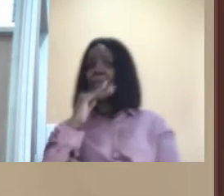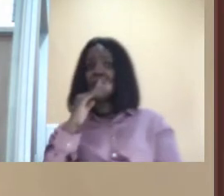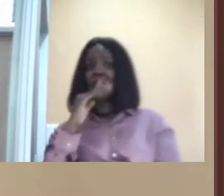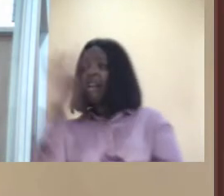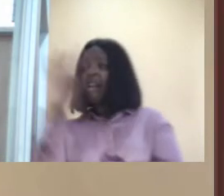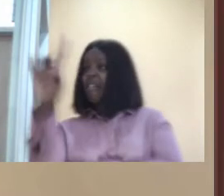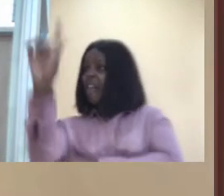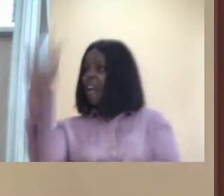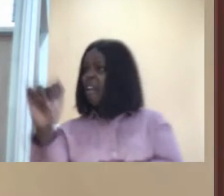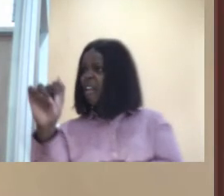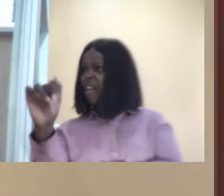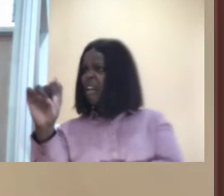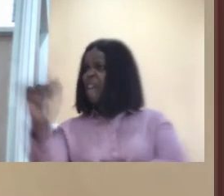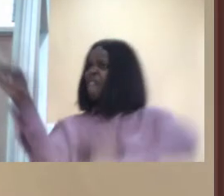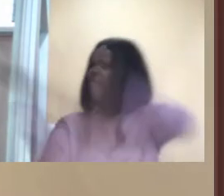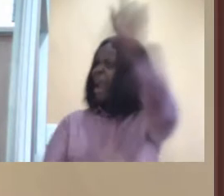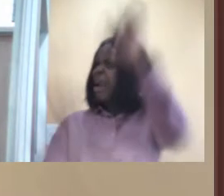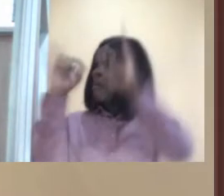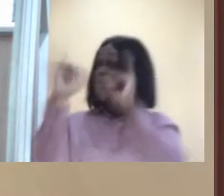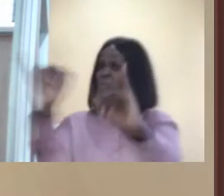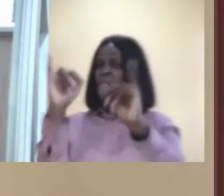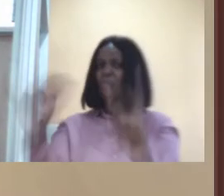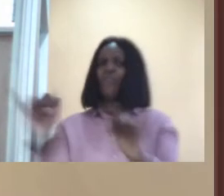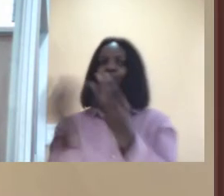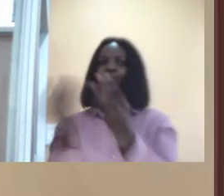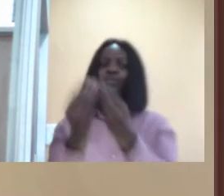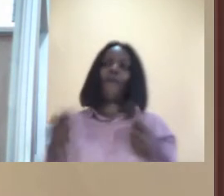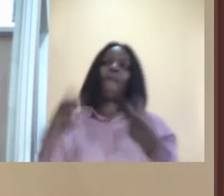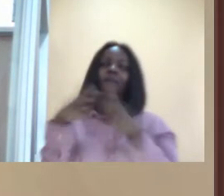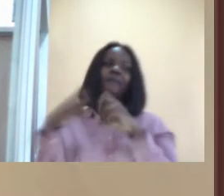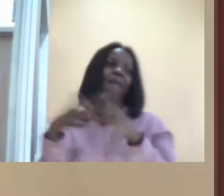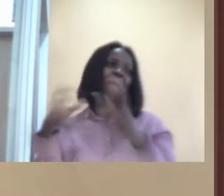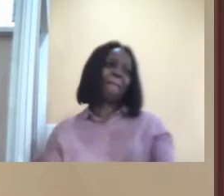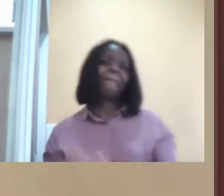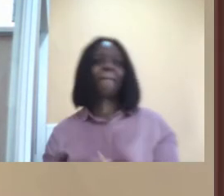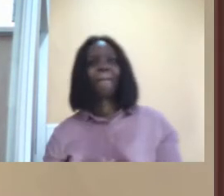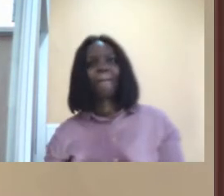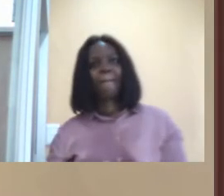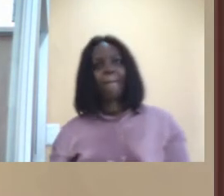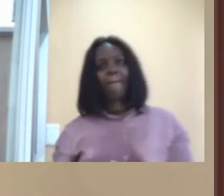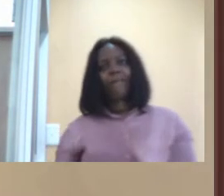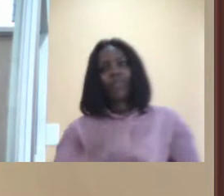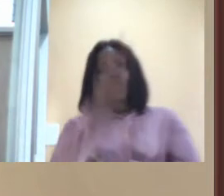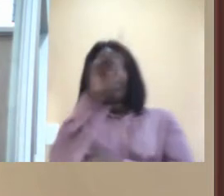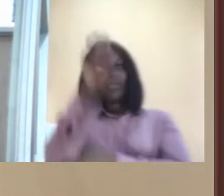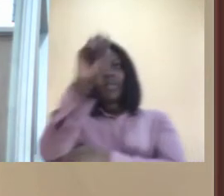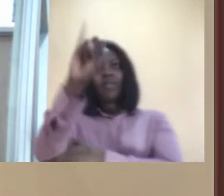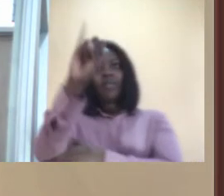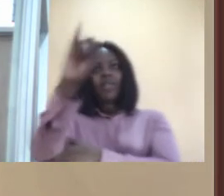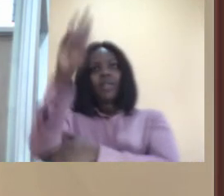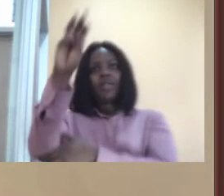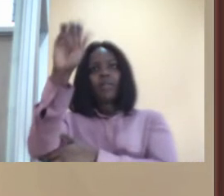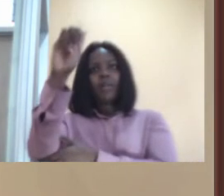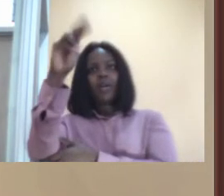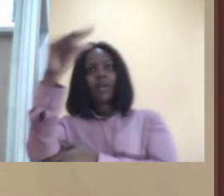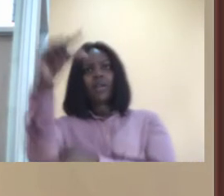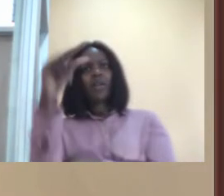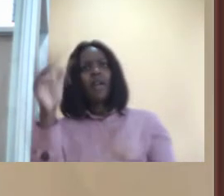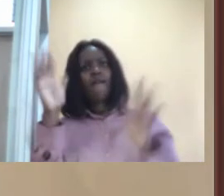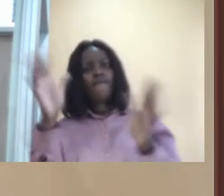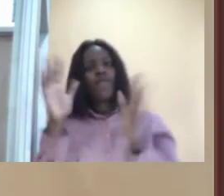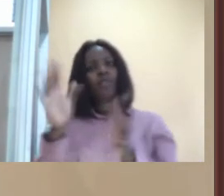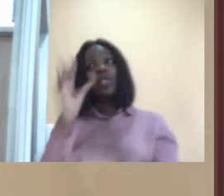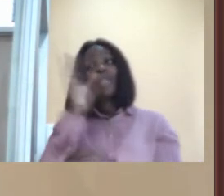DA is failing dismally to address some of these issues. What Mr. Simang has just highlighted some of the